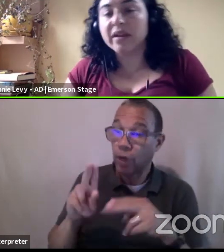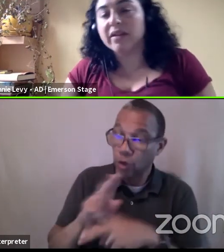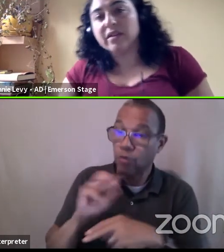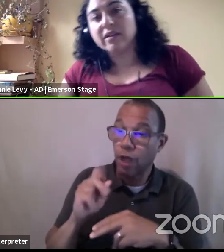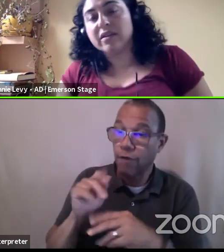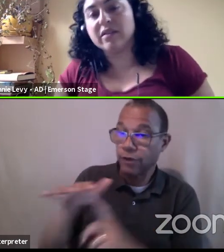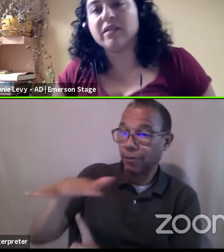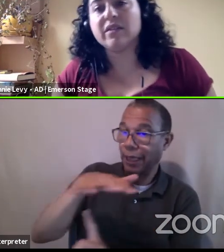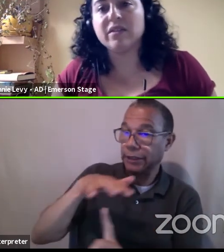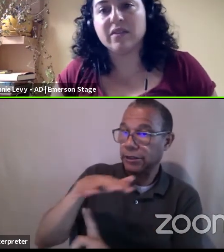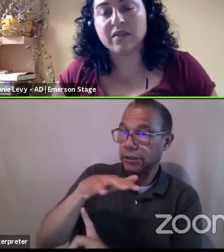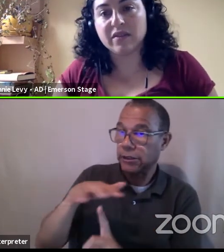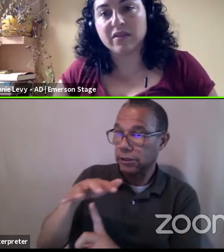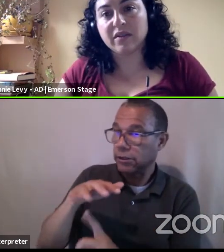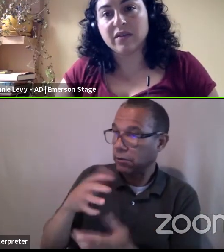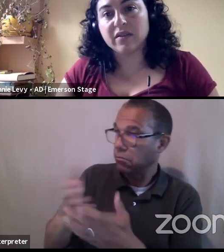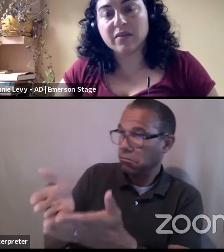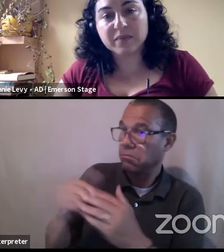this way?